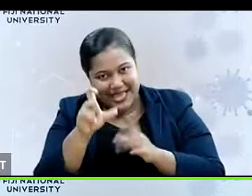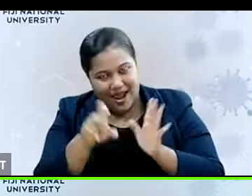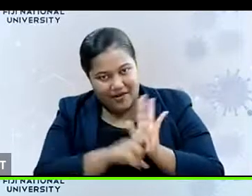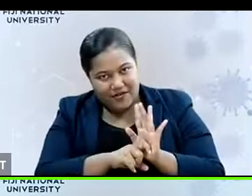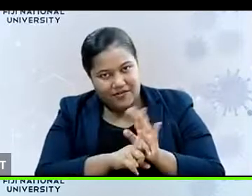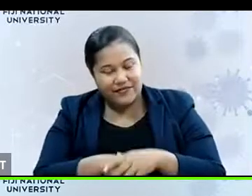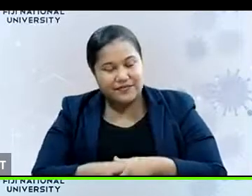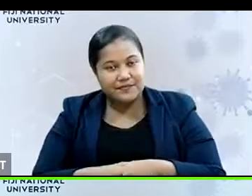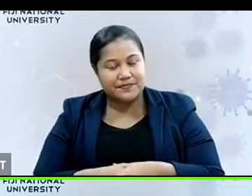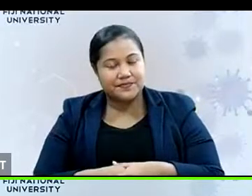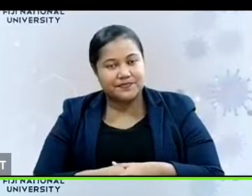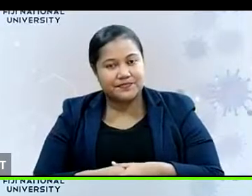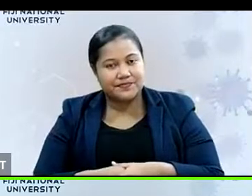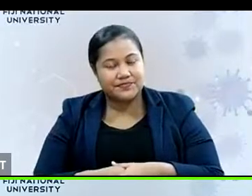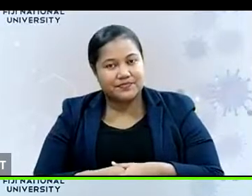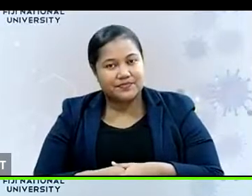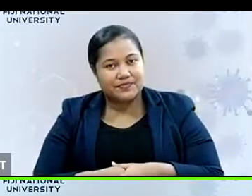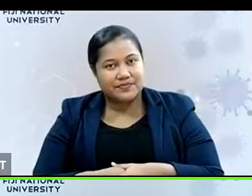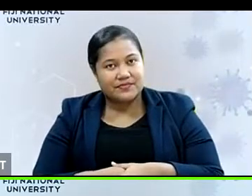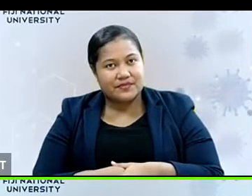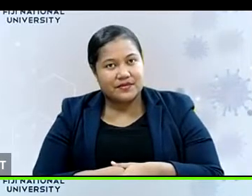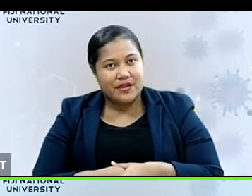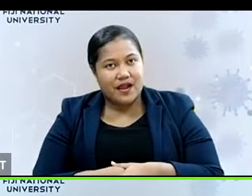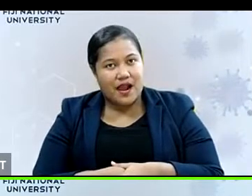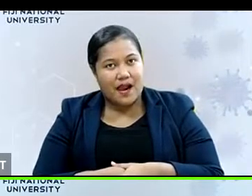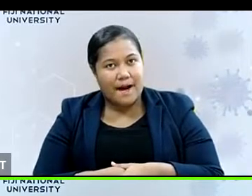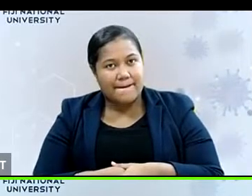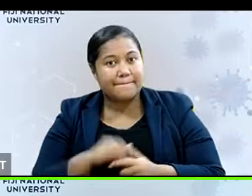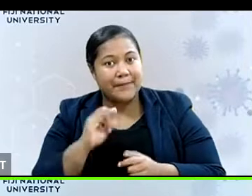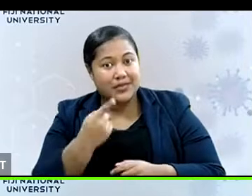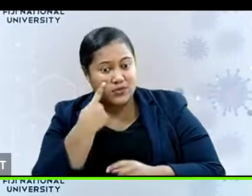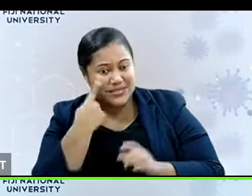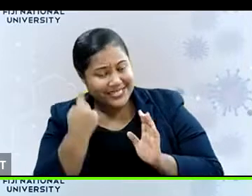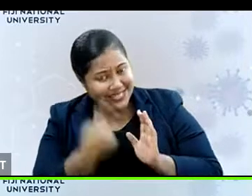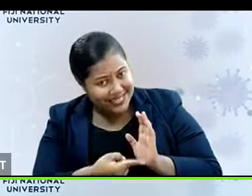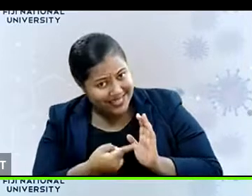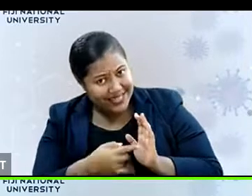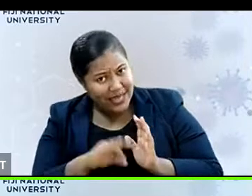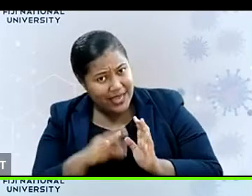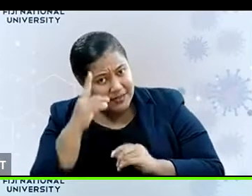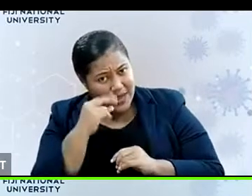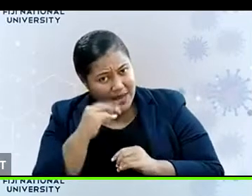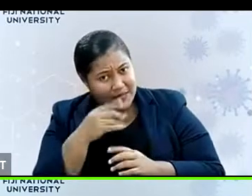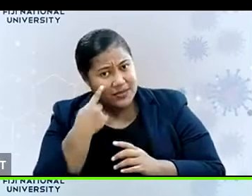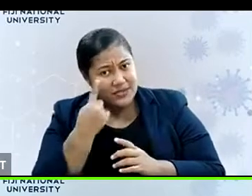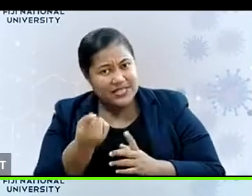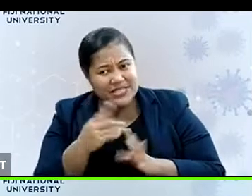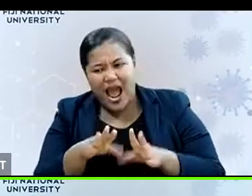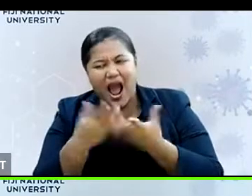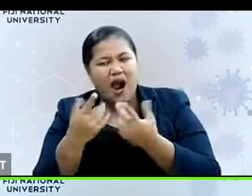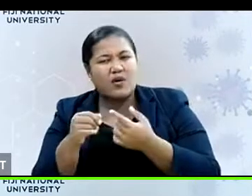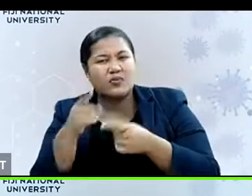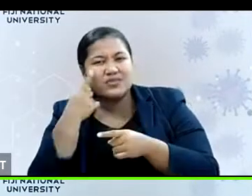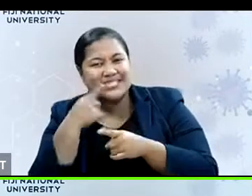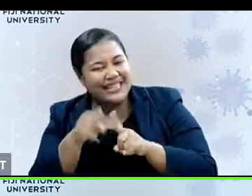in a reaction. But to detect that and to be able to detect that single molecule, we need